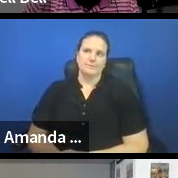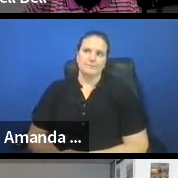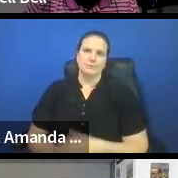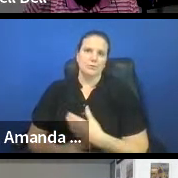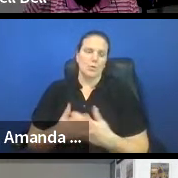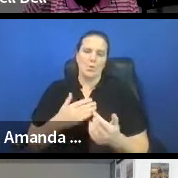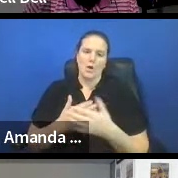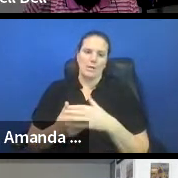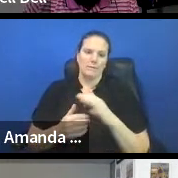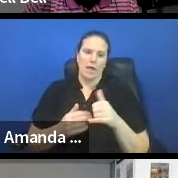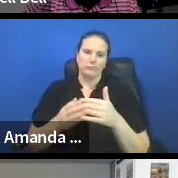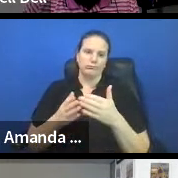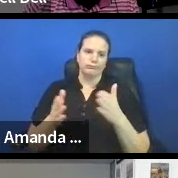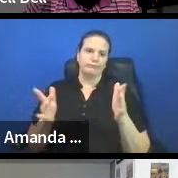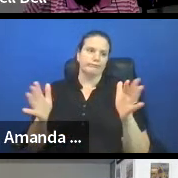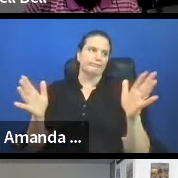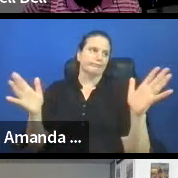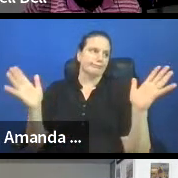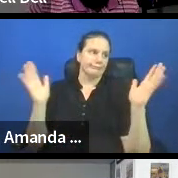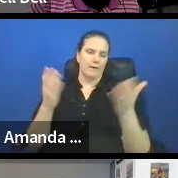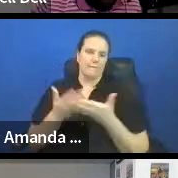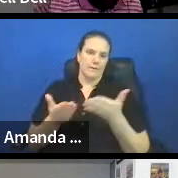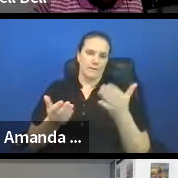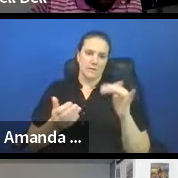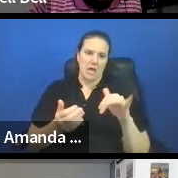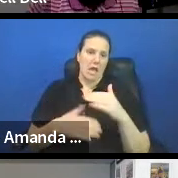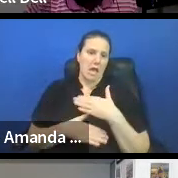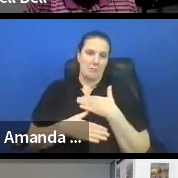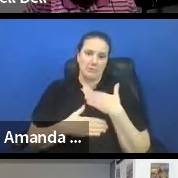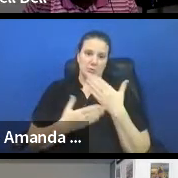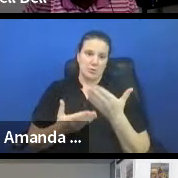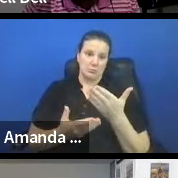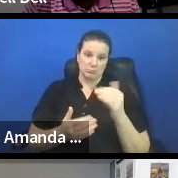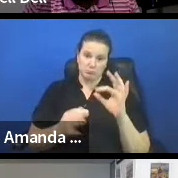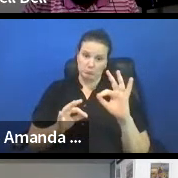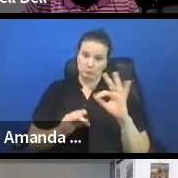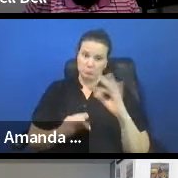whatever it might be, a broad range of things. So happy to be here. Thank you.